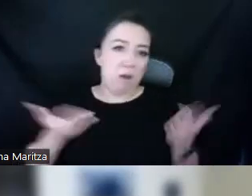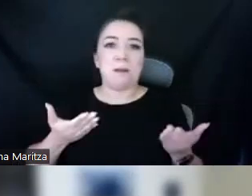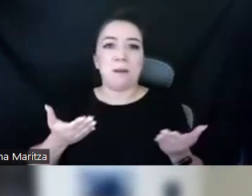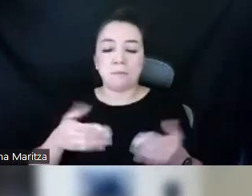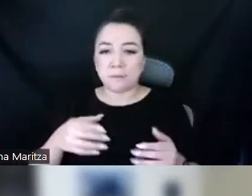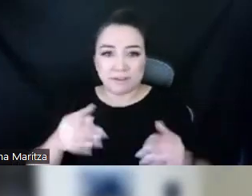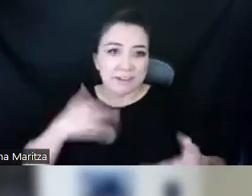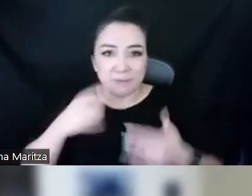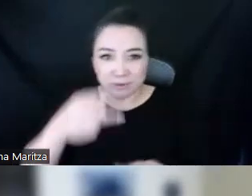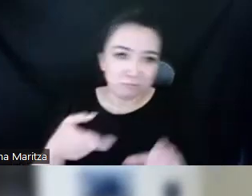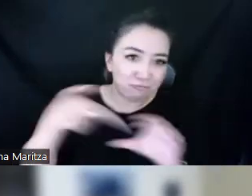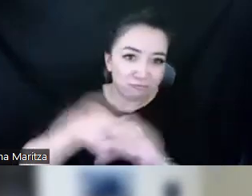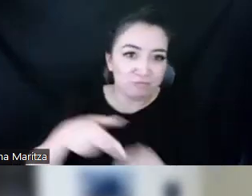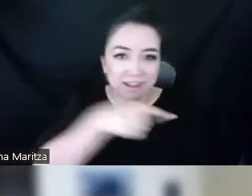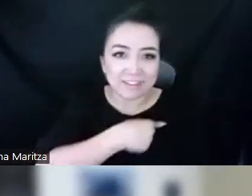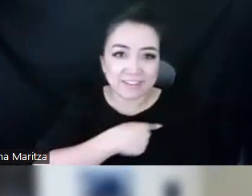join us.